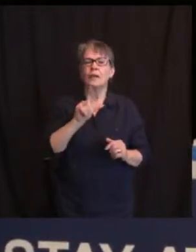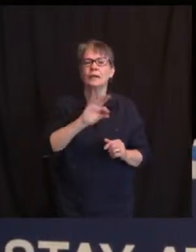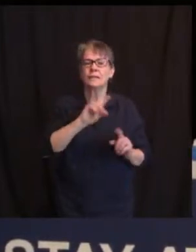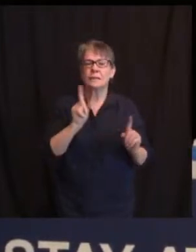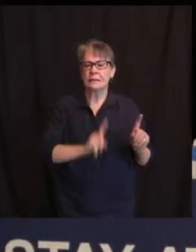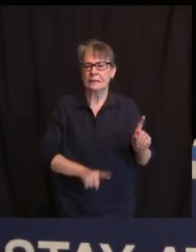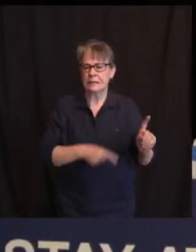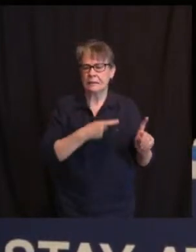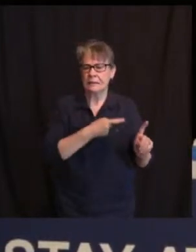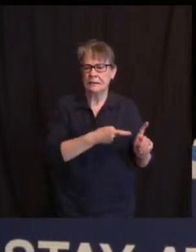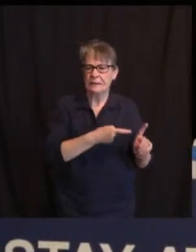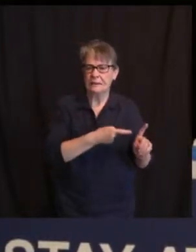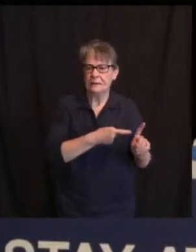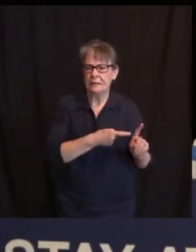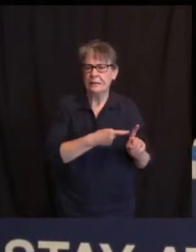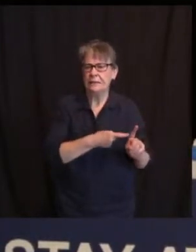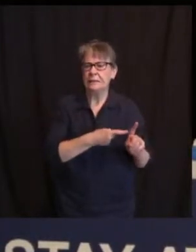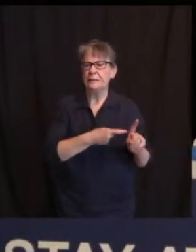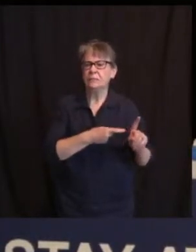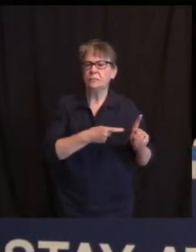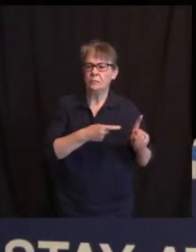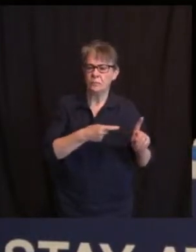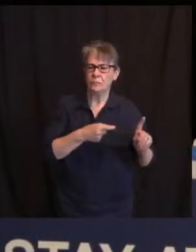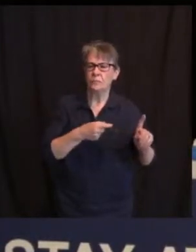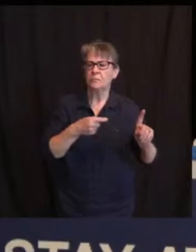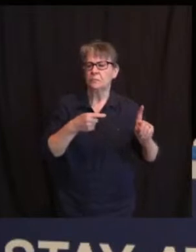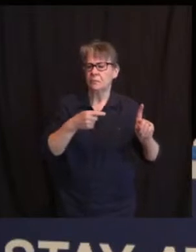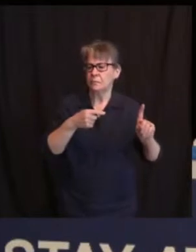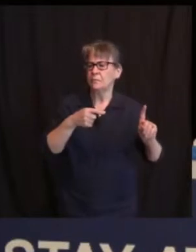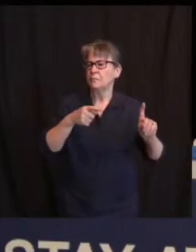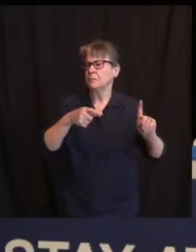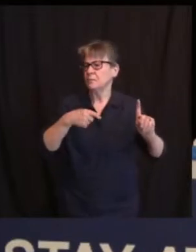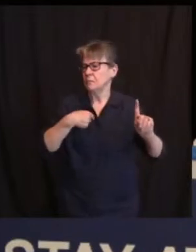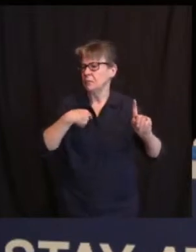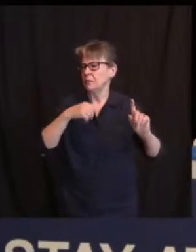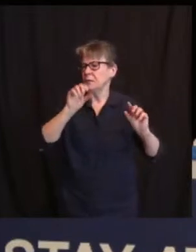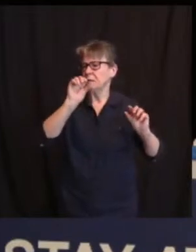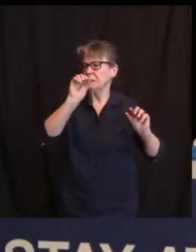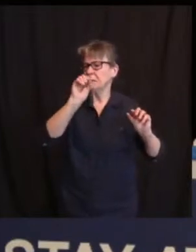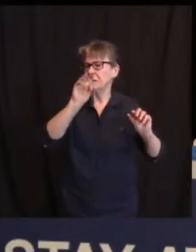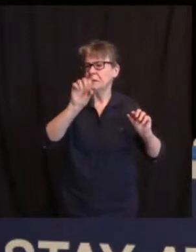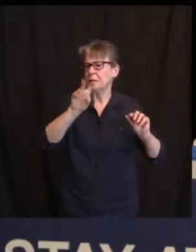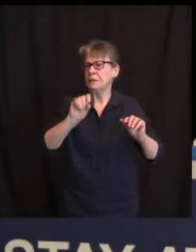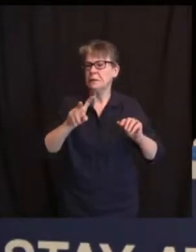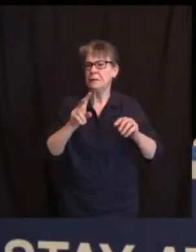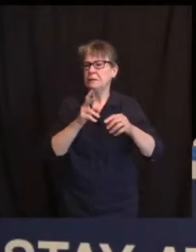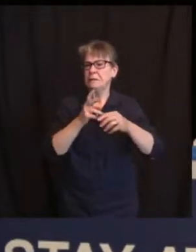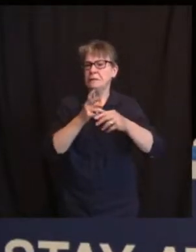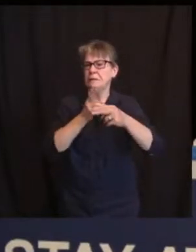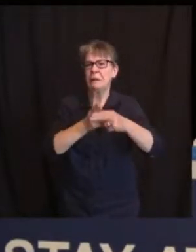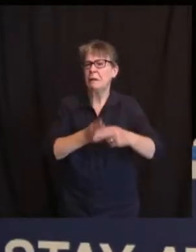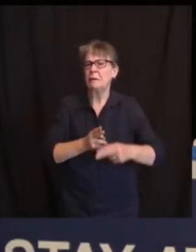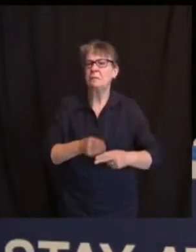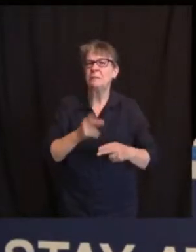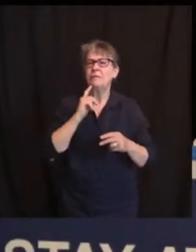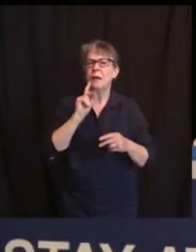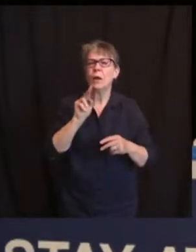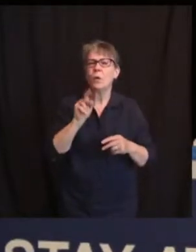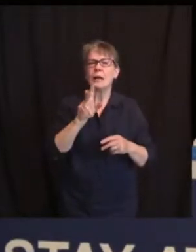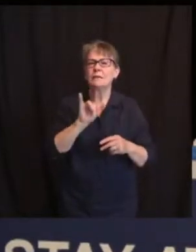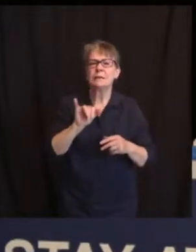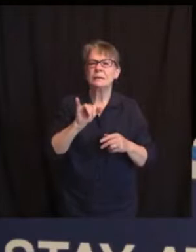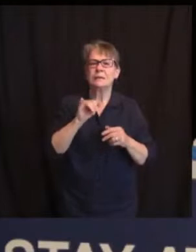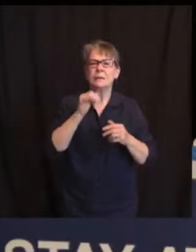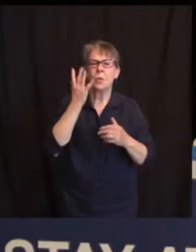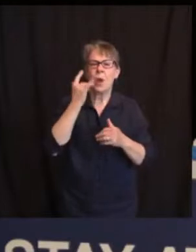pediatric multisystem inflammatory syndrome. These are all different names for the same thing that we're kind of learning about. I do want to make one thing clear because I